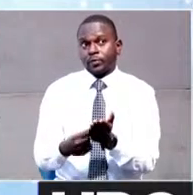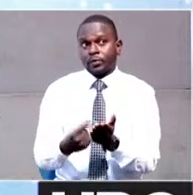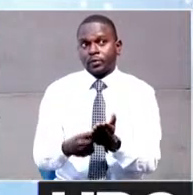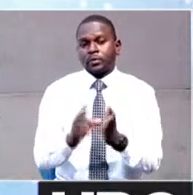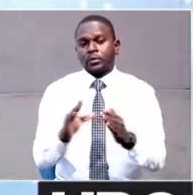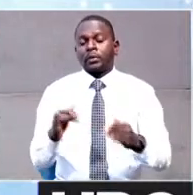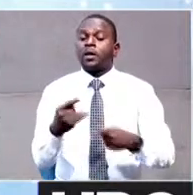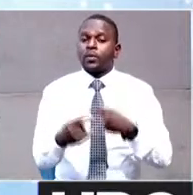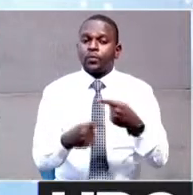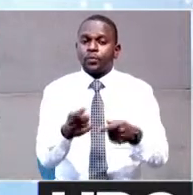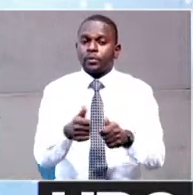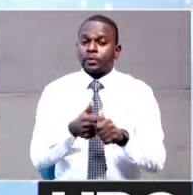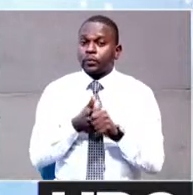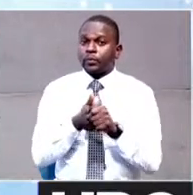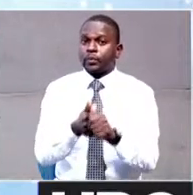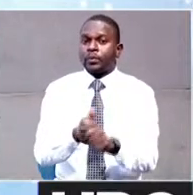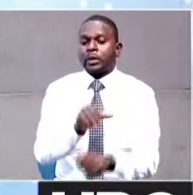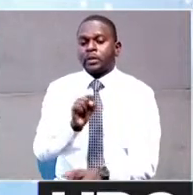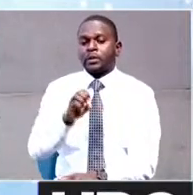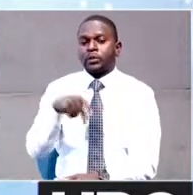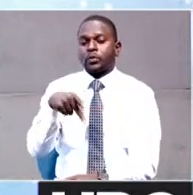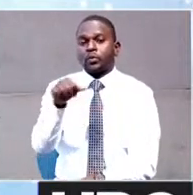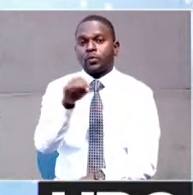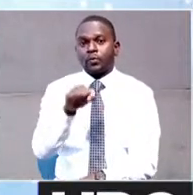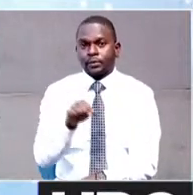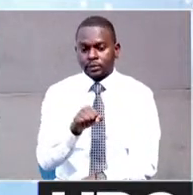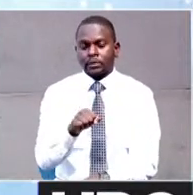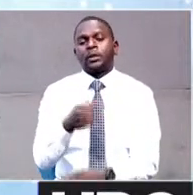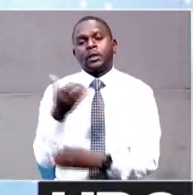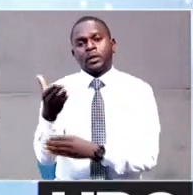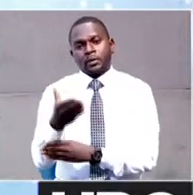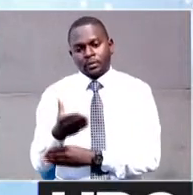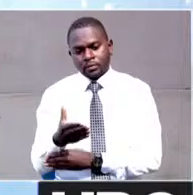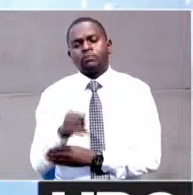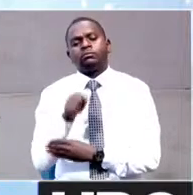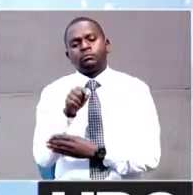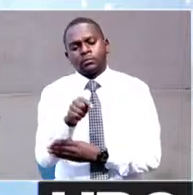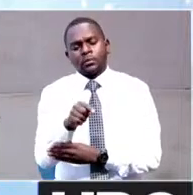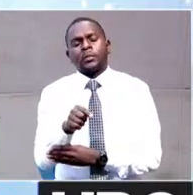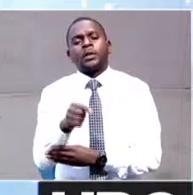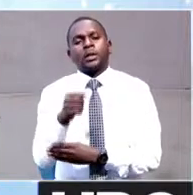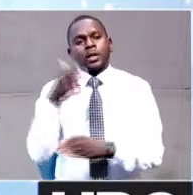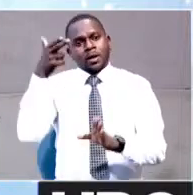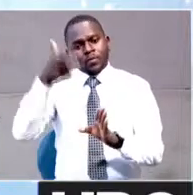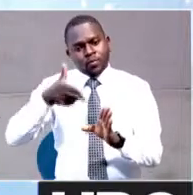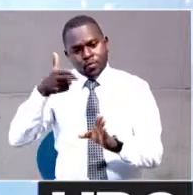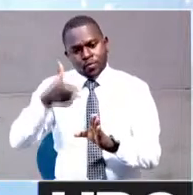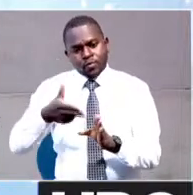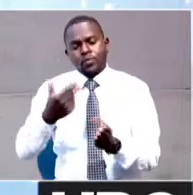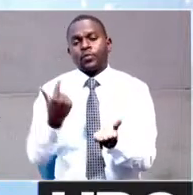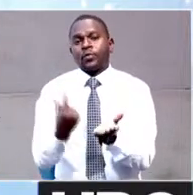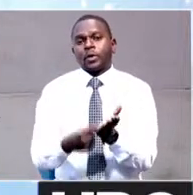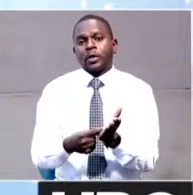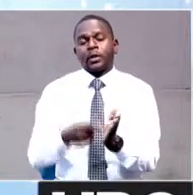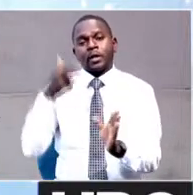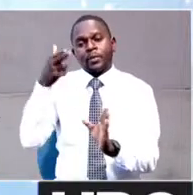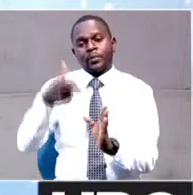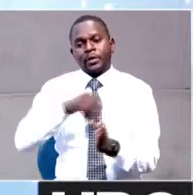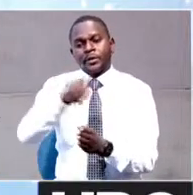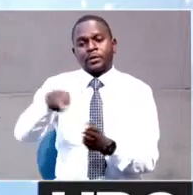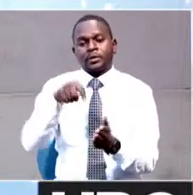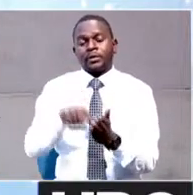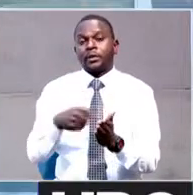but continue adhering to the standard operation procedures. Minister Bariomosi was addressing journalists at Uganda Media Center in